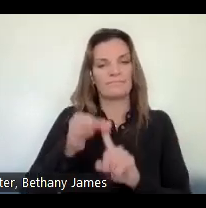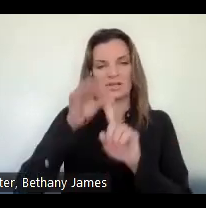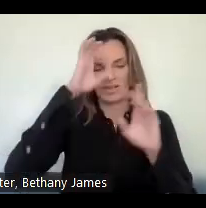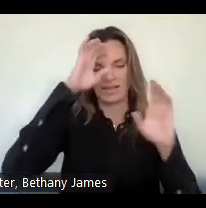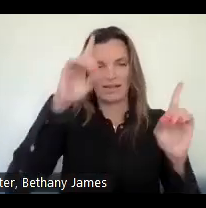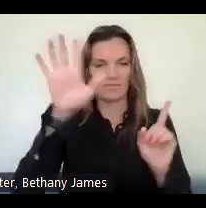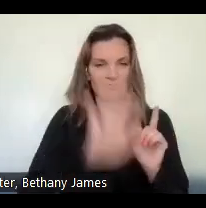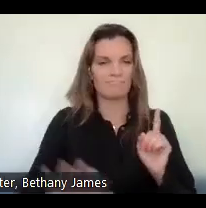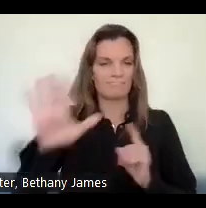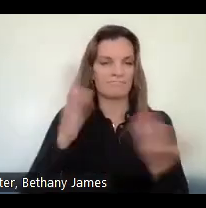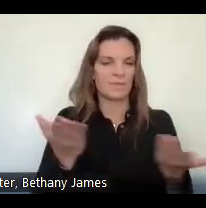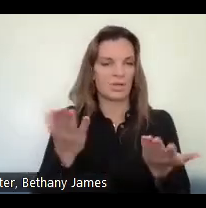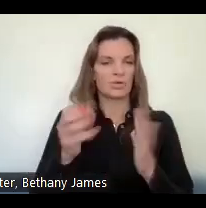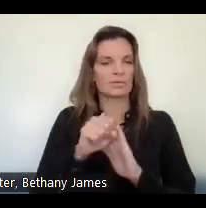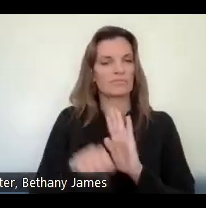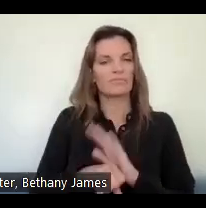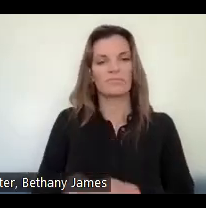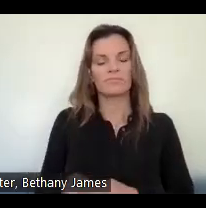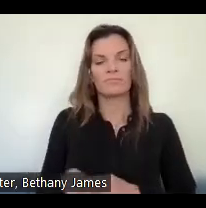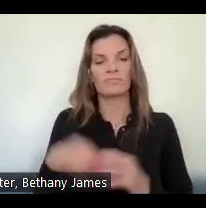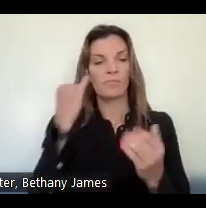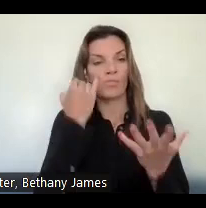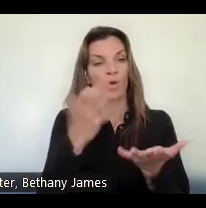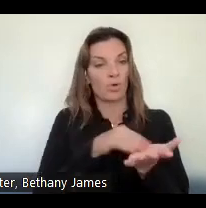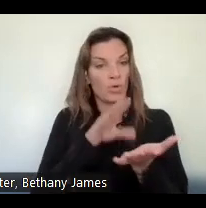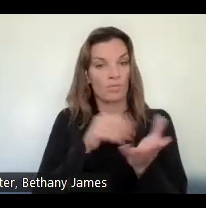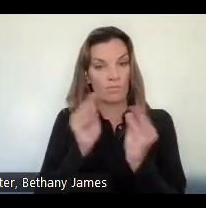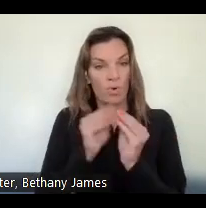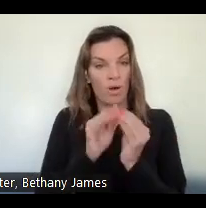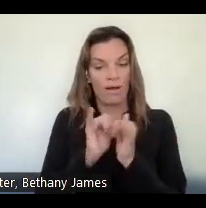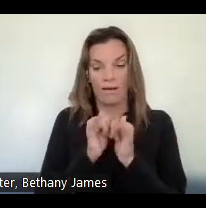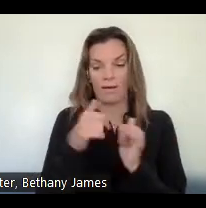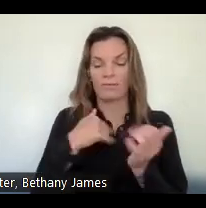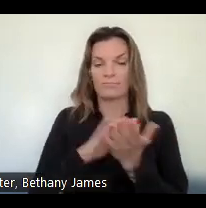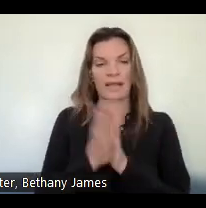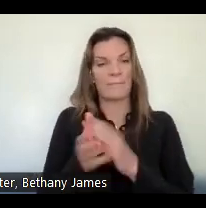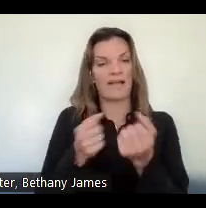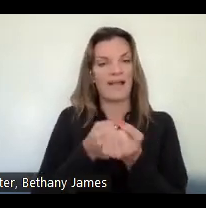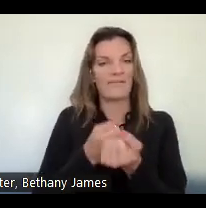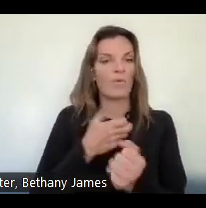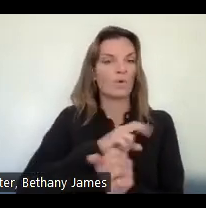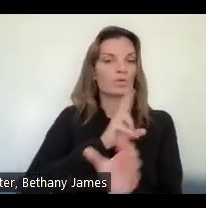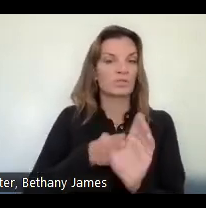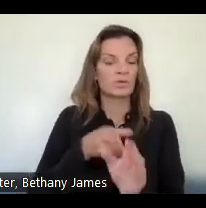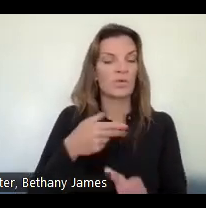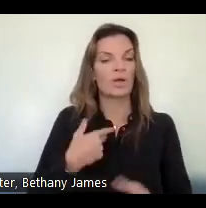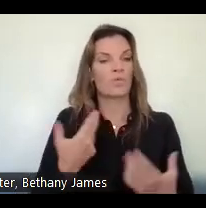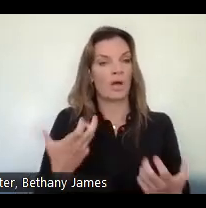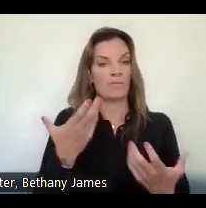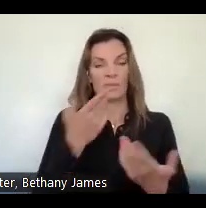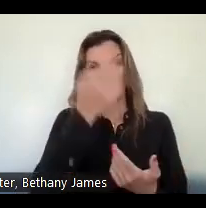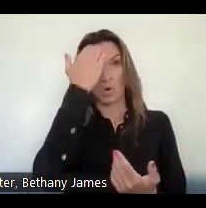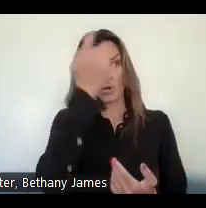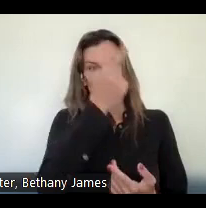state of Michigan. So if you are interested in learning more on how to become an advocate or join MyPack, or if you know someone